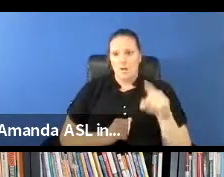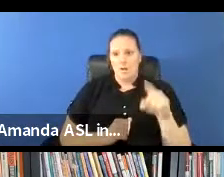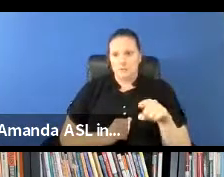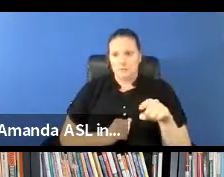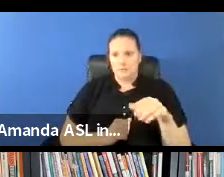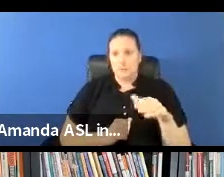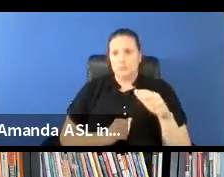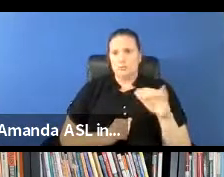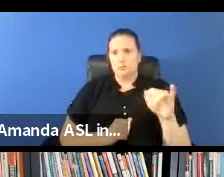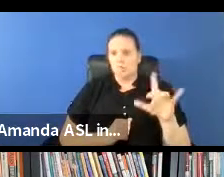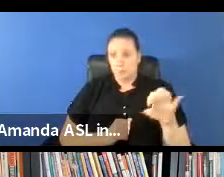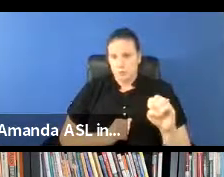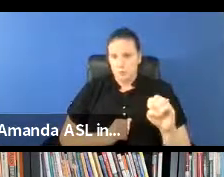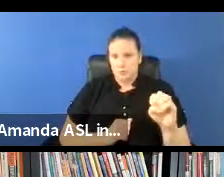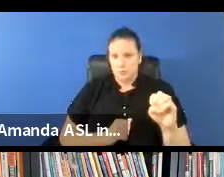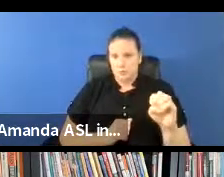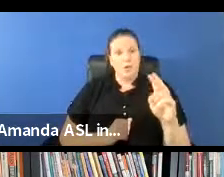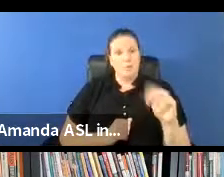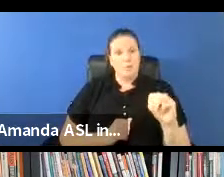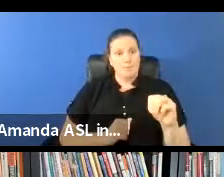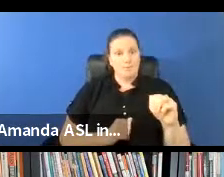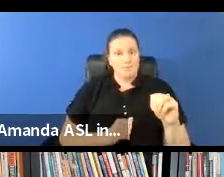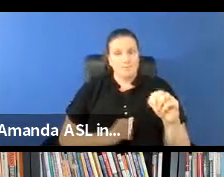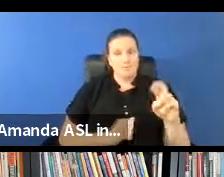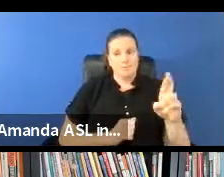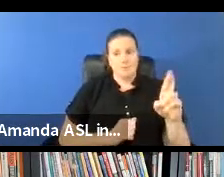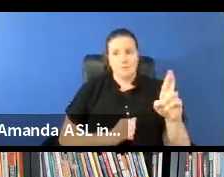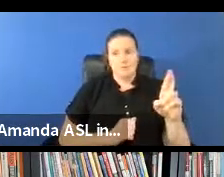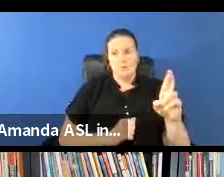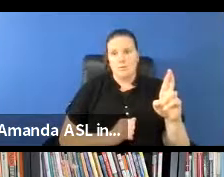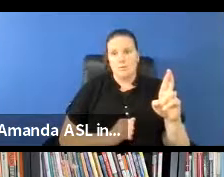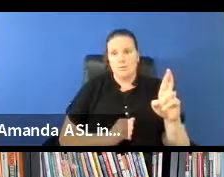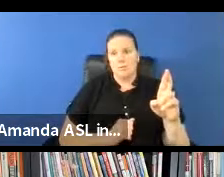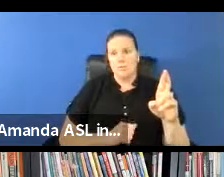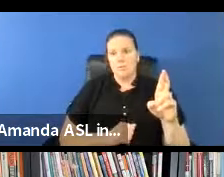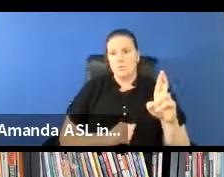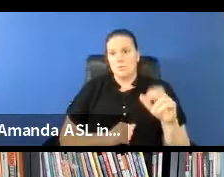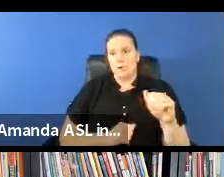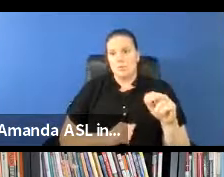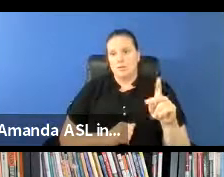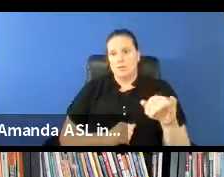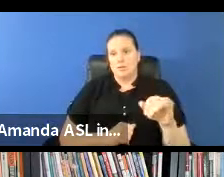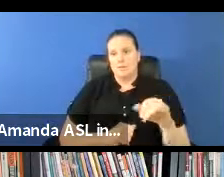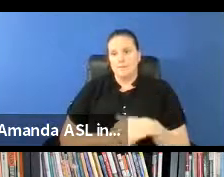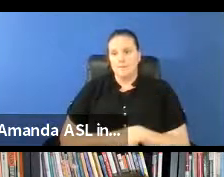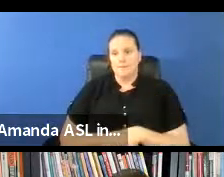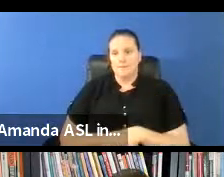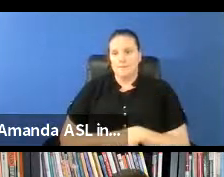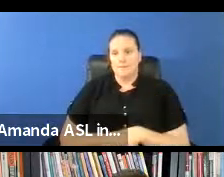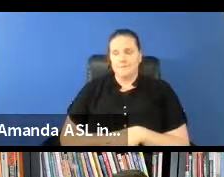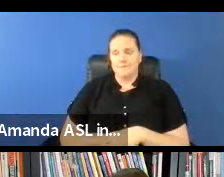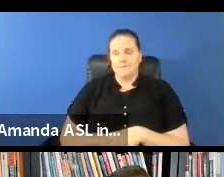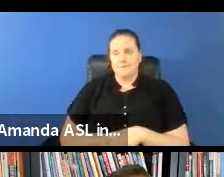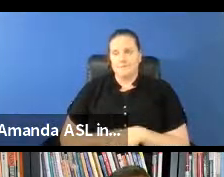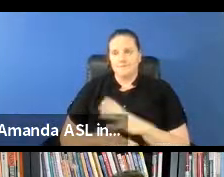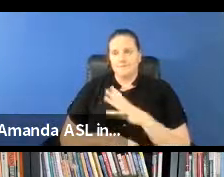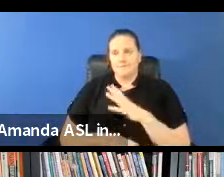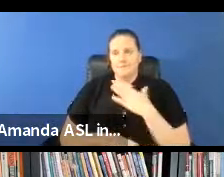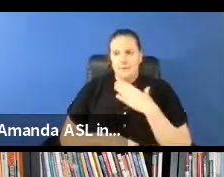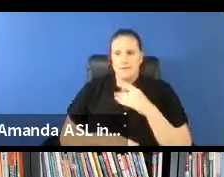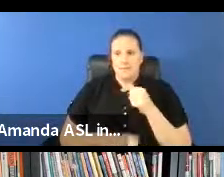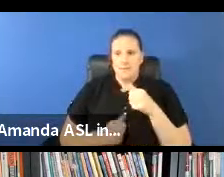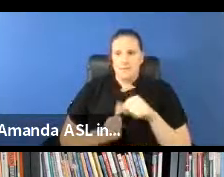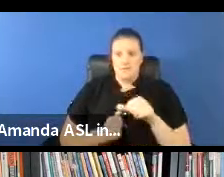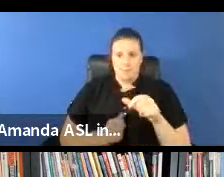we'll go with Julie and Tom. So Rondali, sorry. Rondali? Oh, thank you for remembering. Can you guys hear me